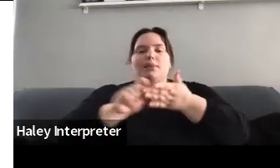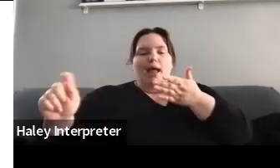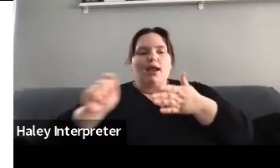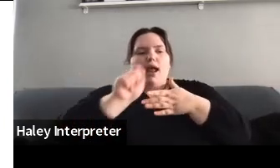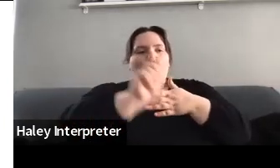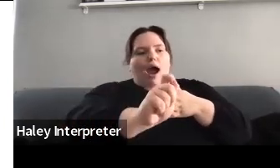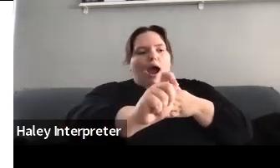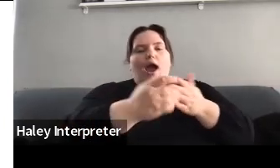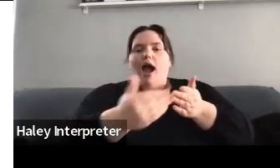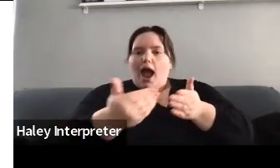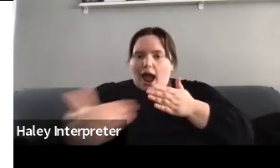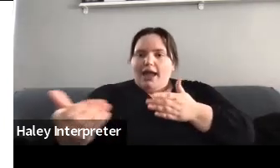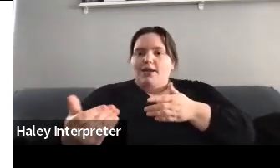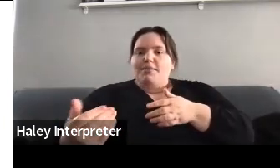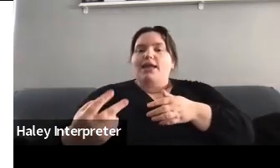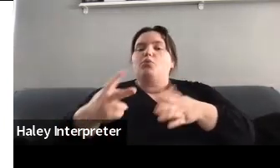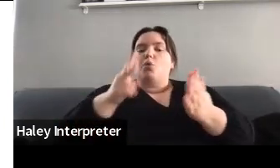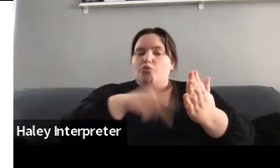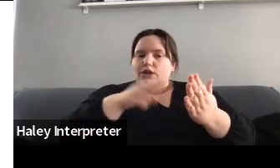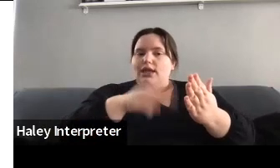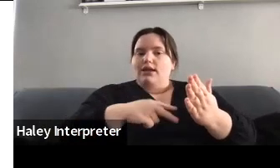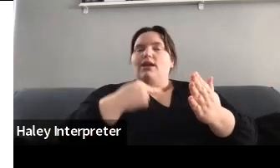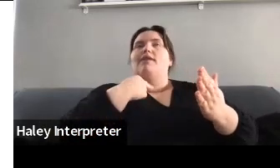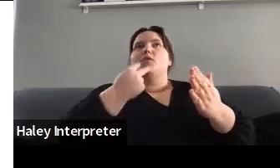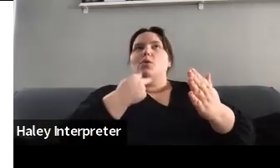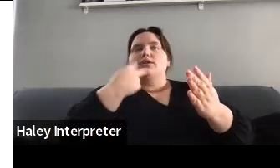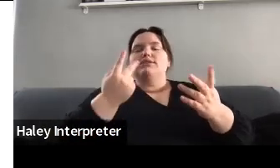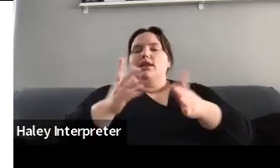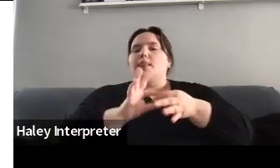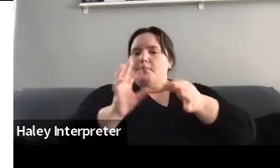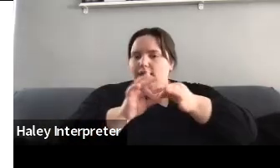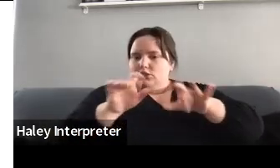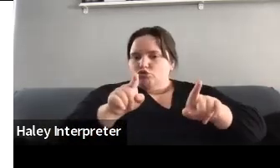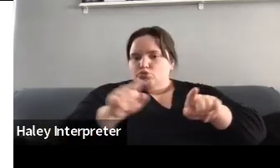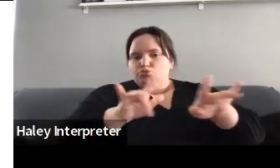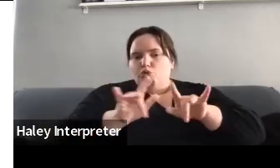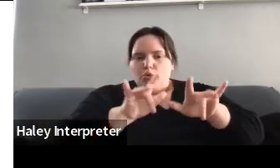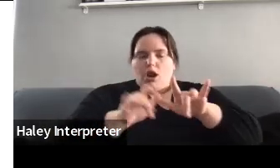recorded about that product. So again, it can be